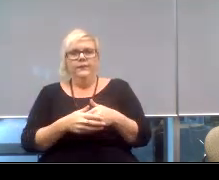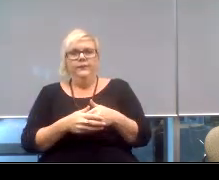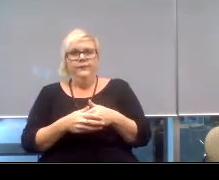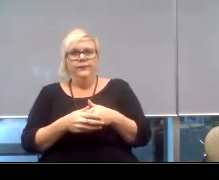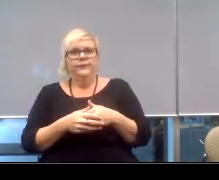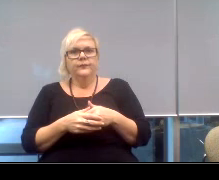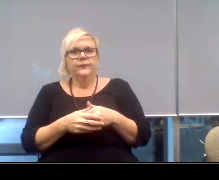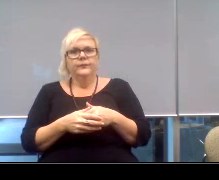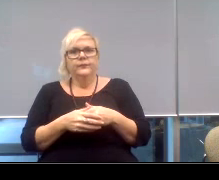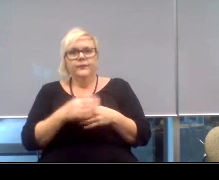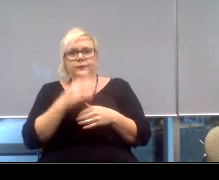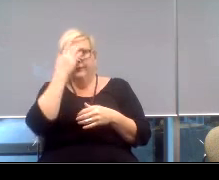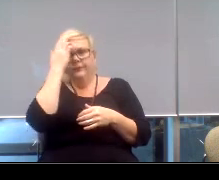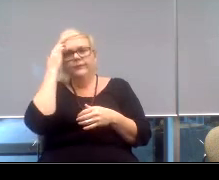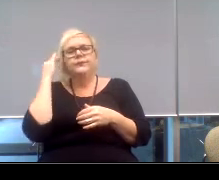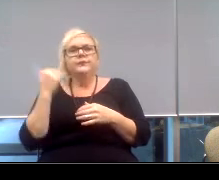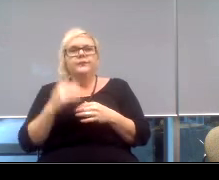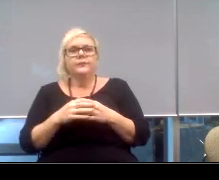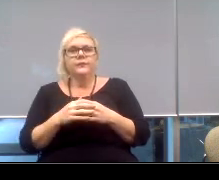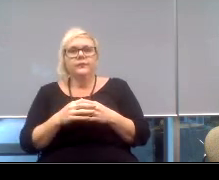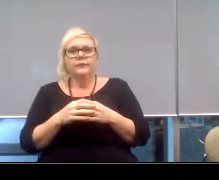to a national model.